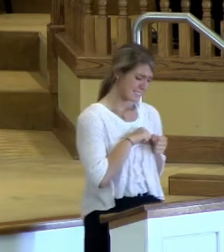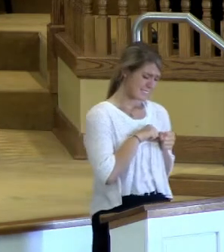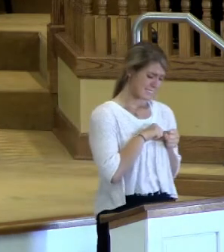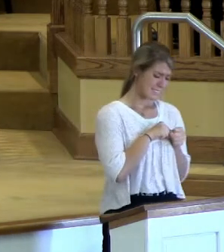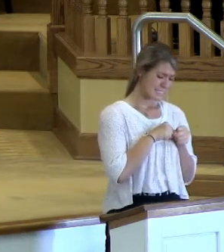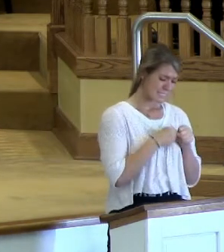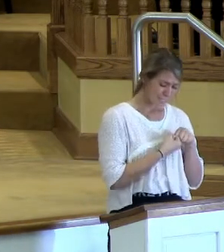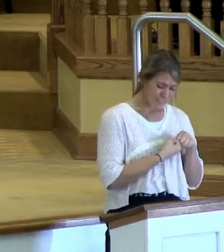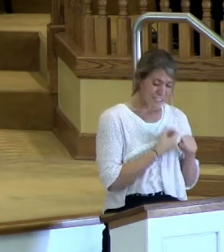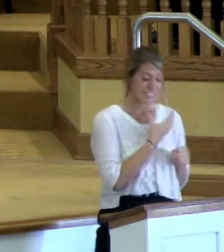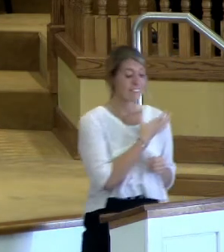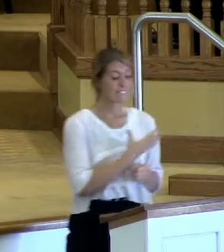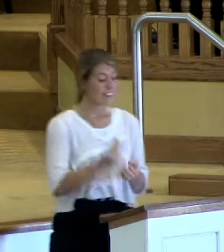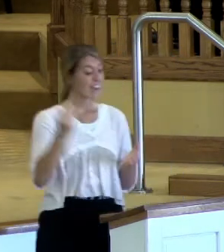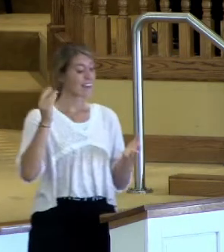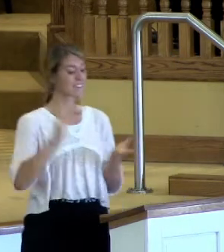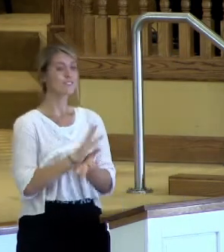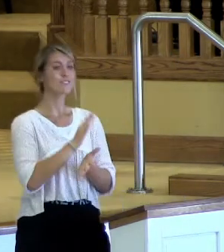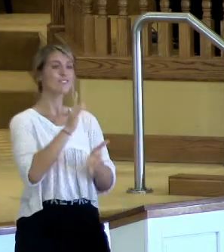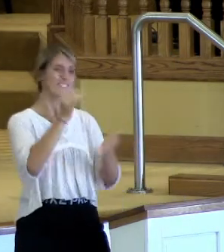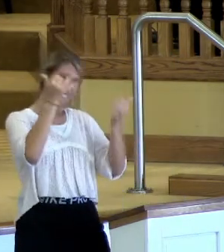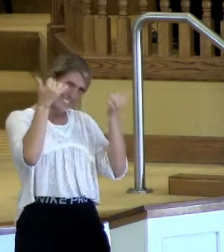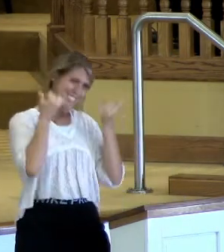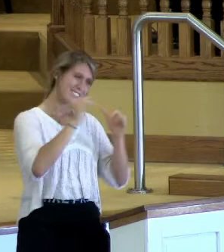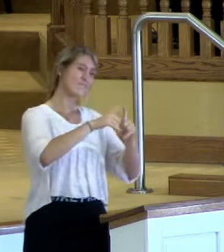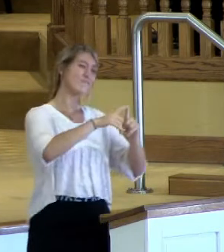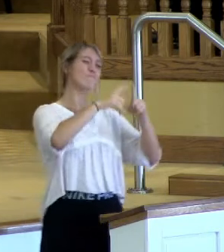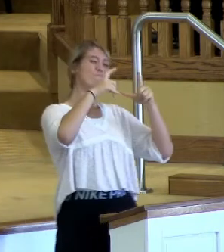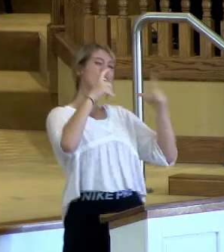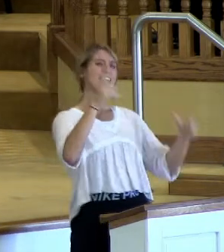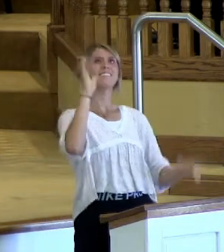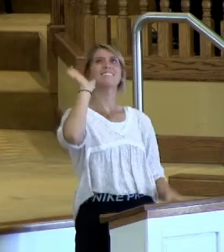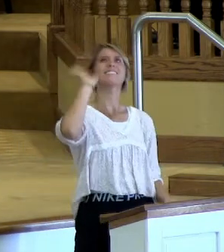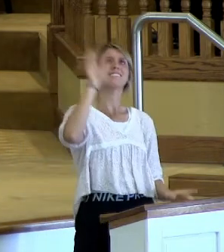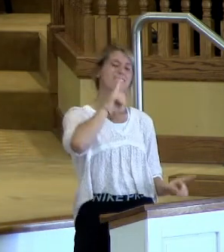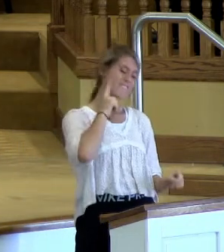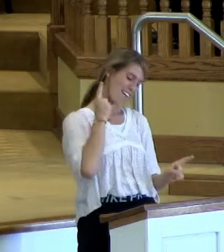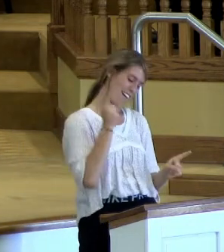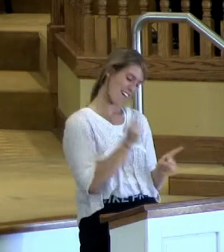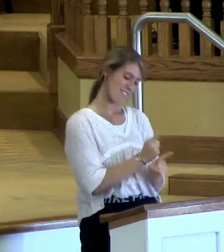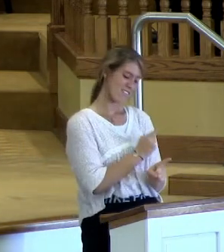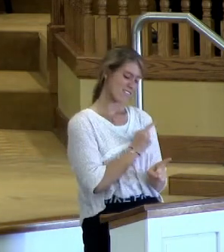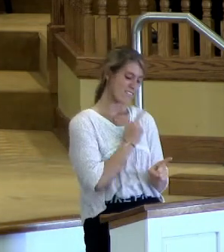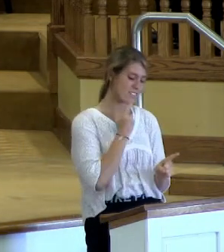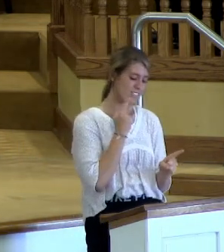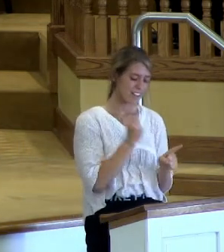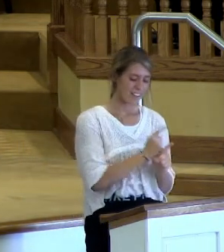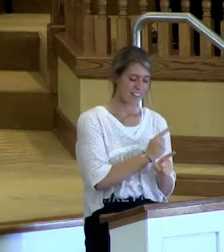forget. In grief and in glory, still great is His